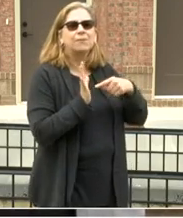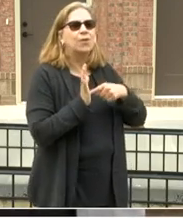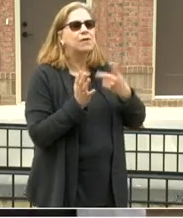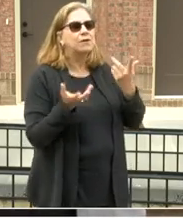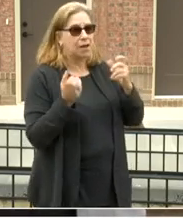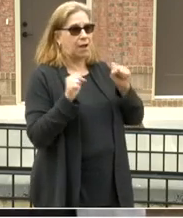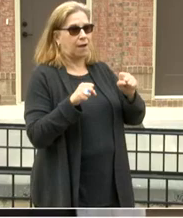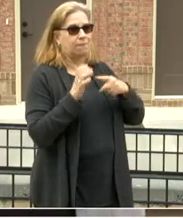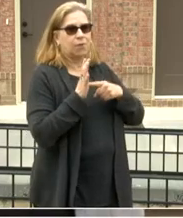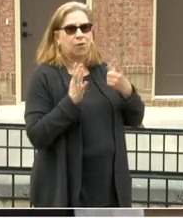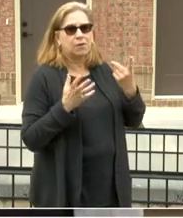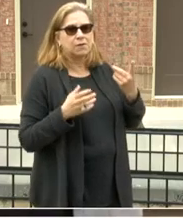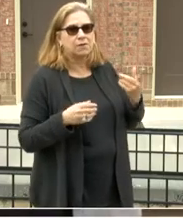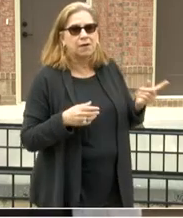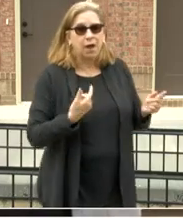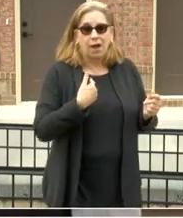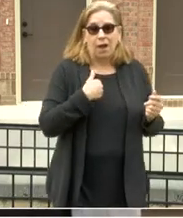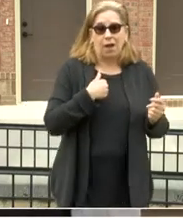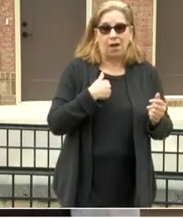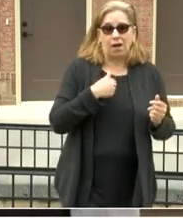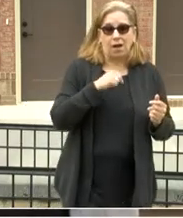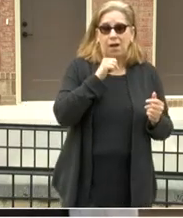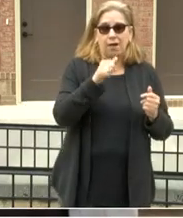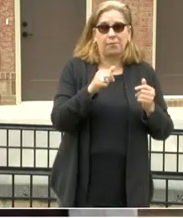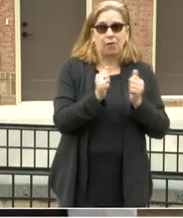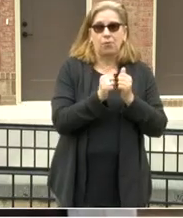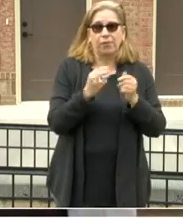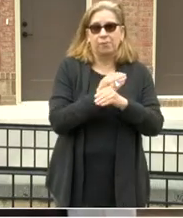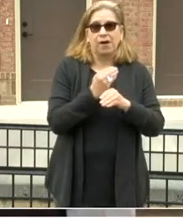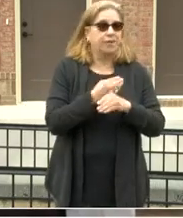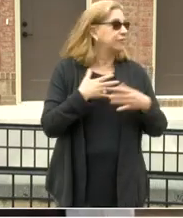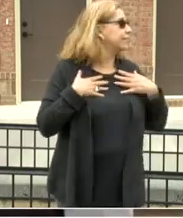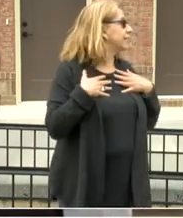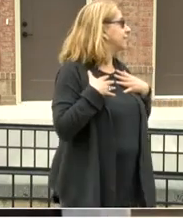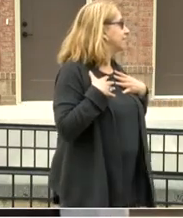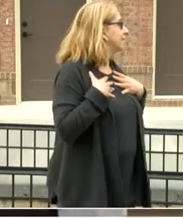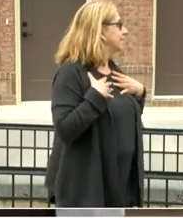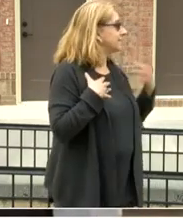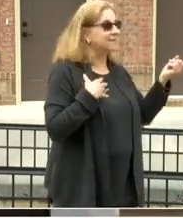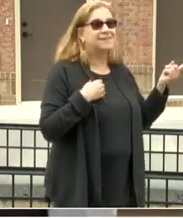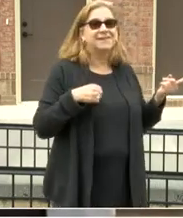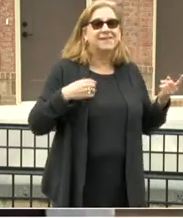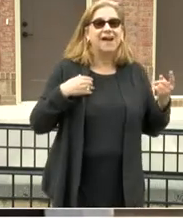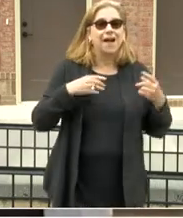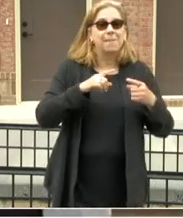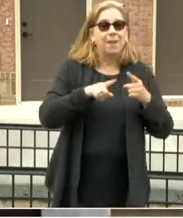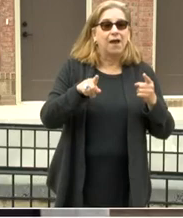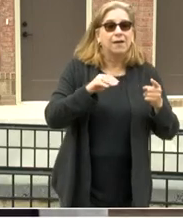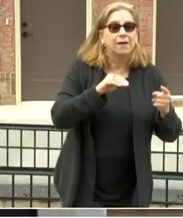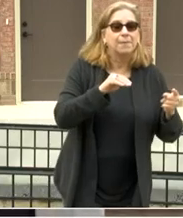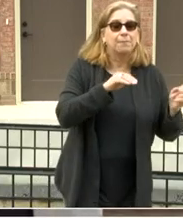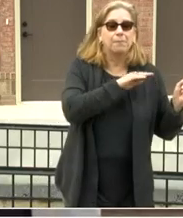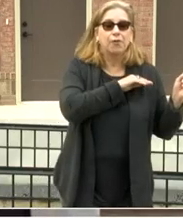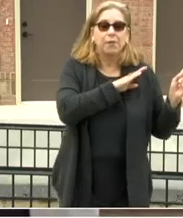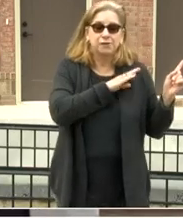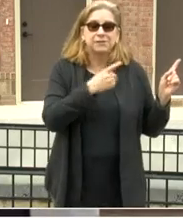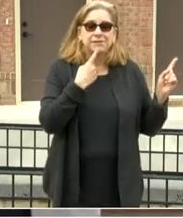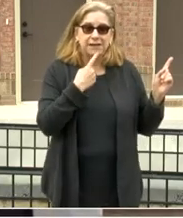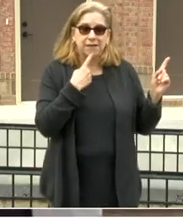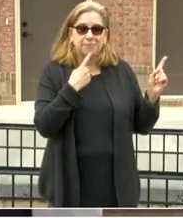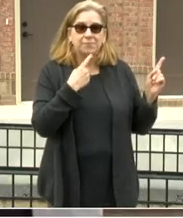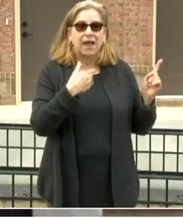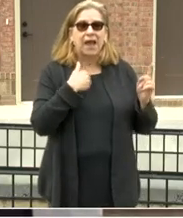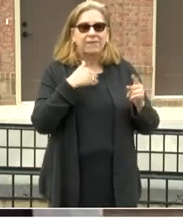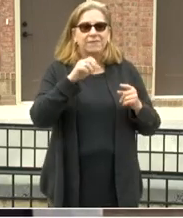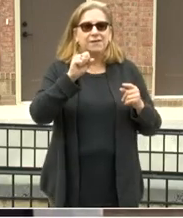as good at the math that I'd be able to do that right off the top, but what the mayor alluded to was that it's set by